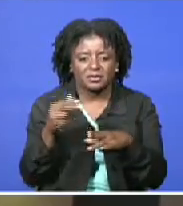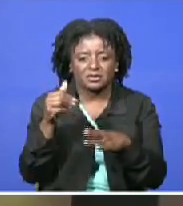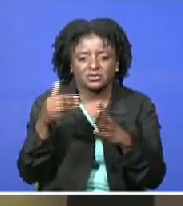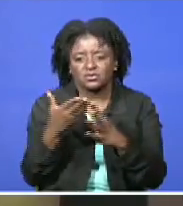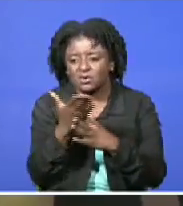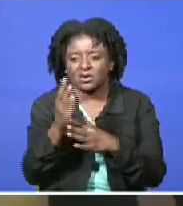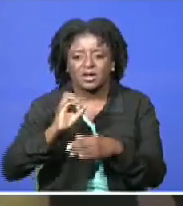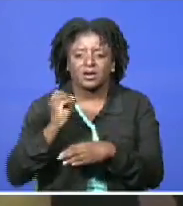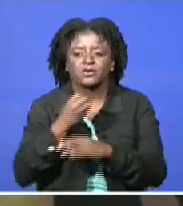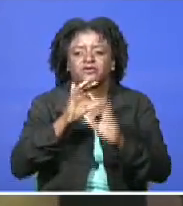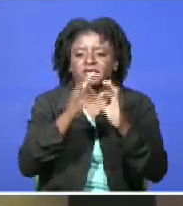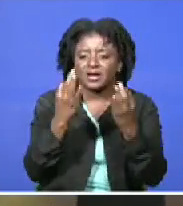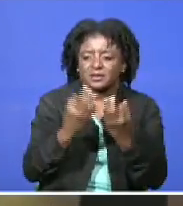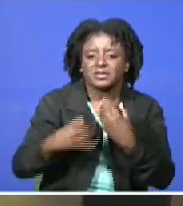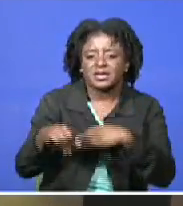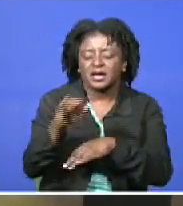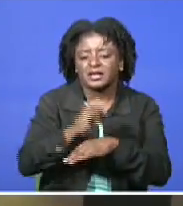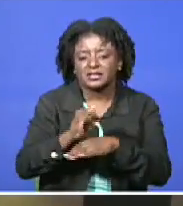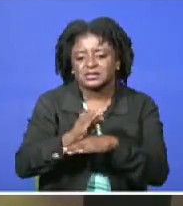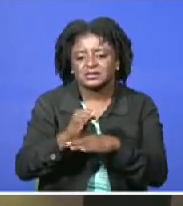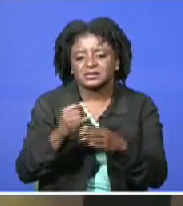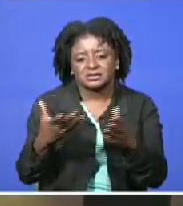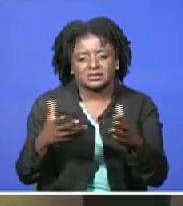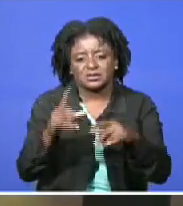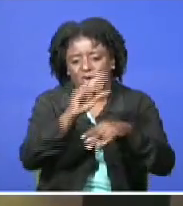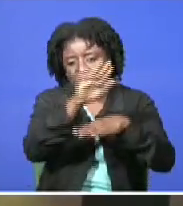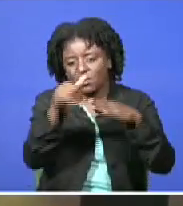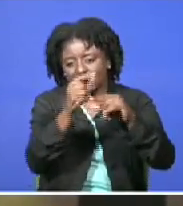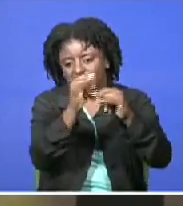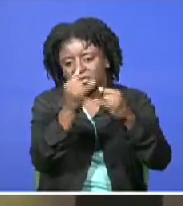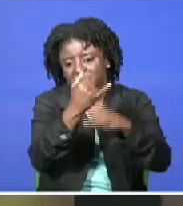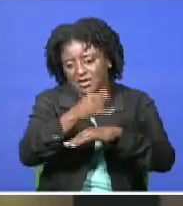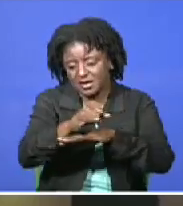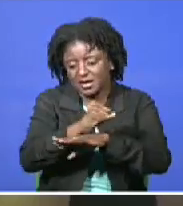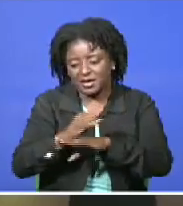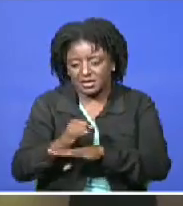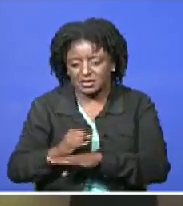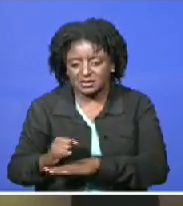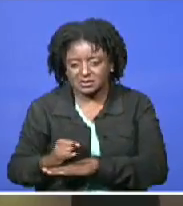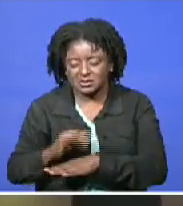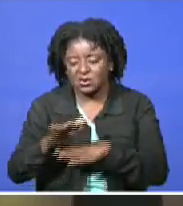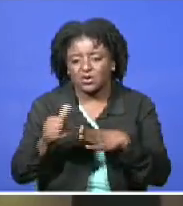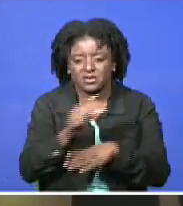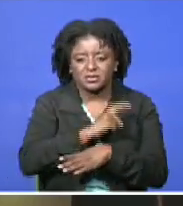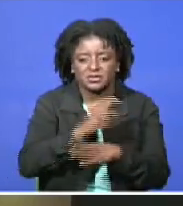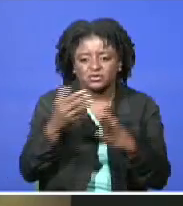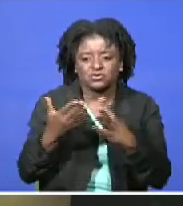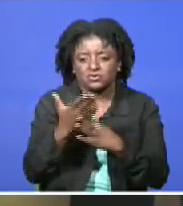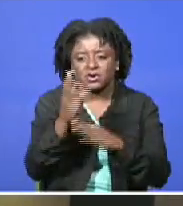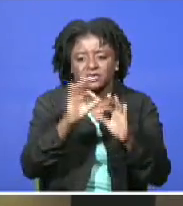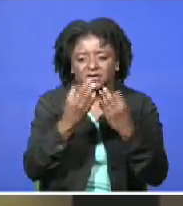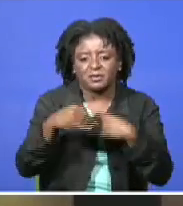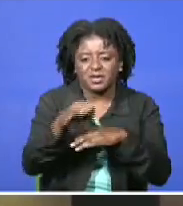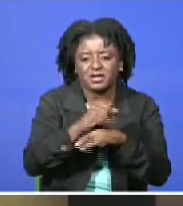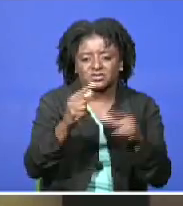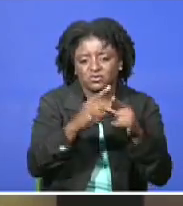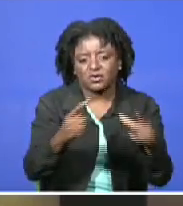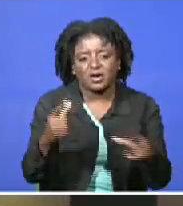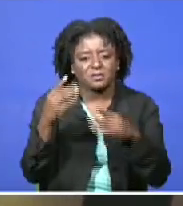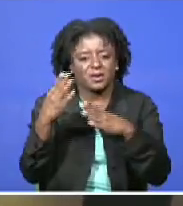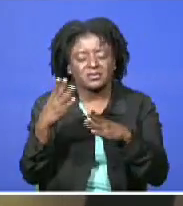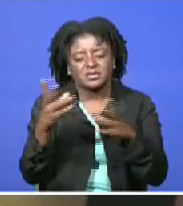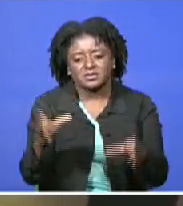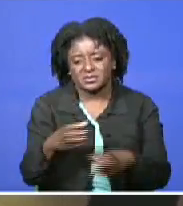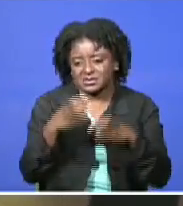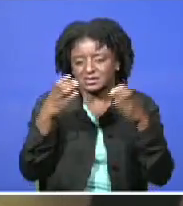throughout our family islands. It's an archipelago, and all of the police officers throughout the family islands, Grand Bahama, they'll